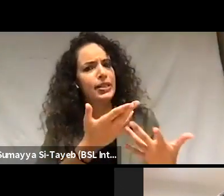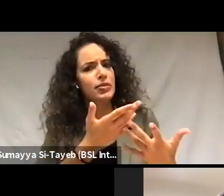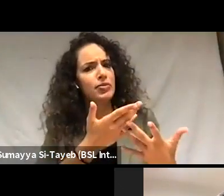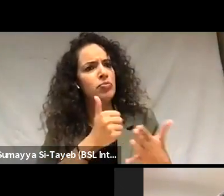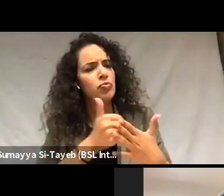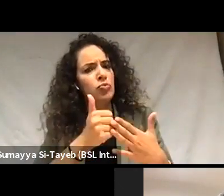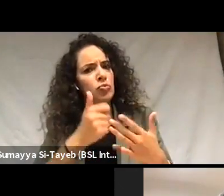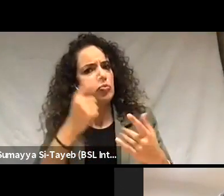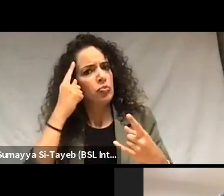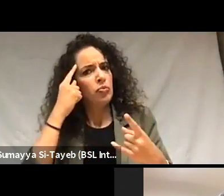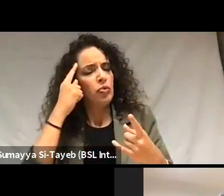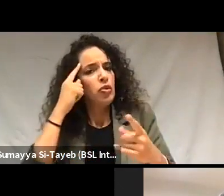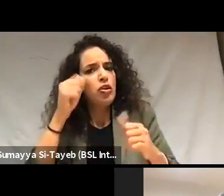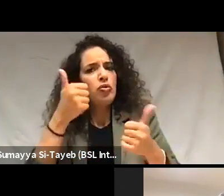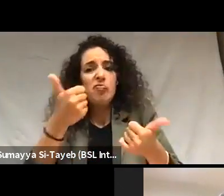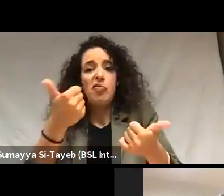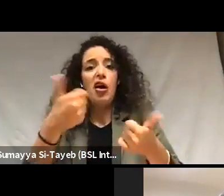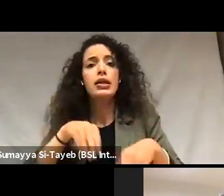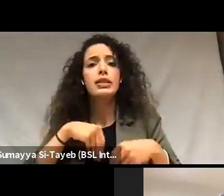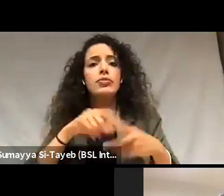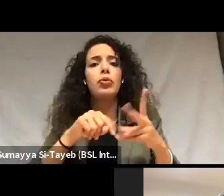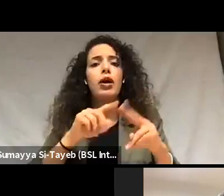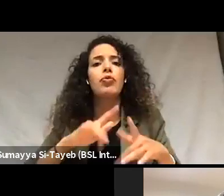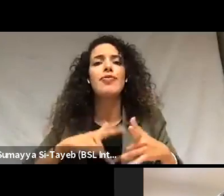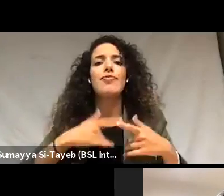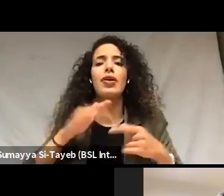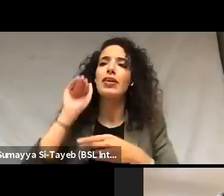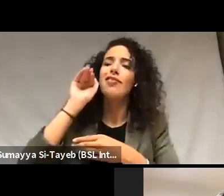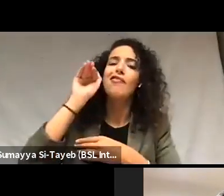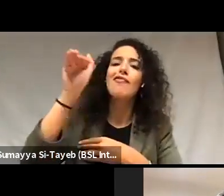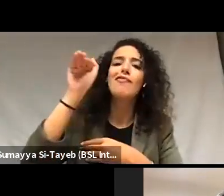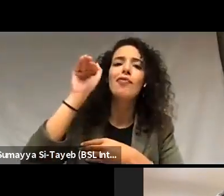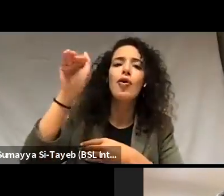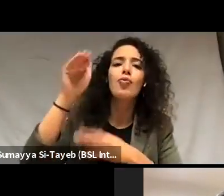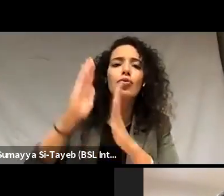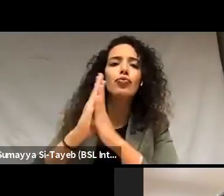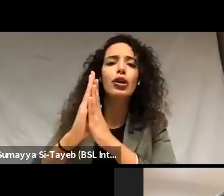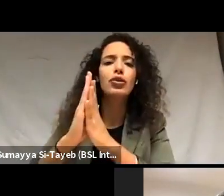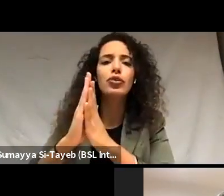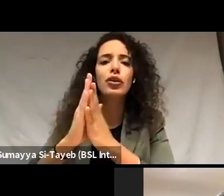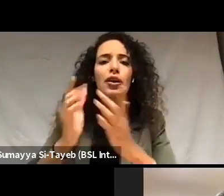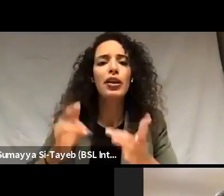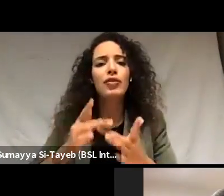we think it's foreign. And that, I'm afraid, is one of the prejudices.